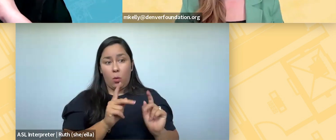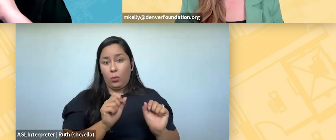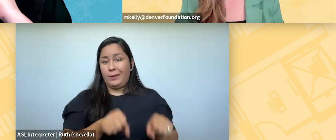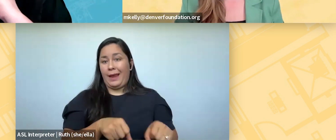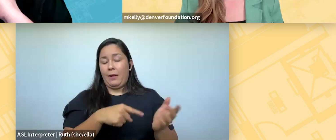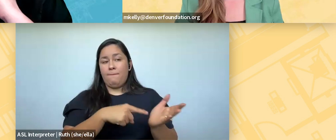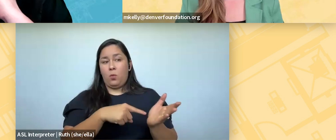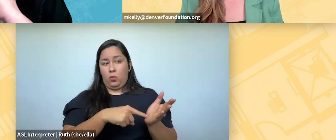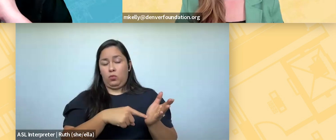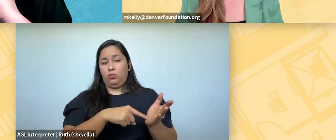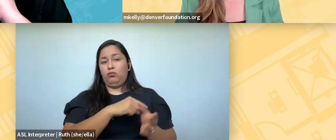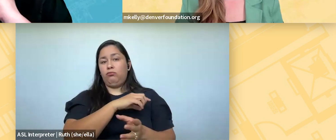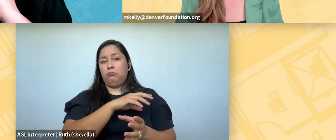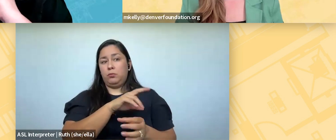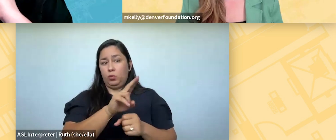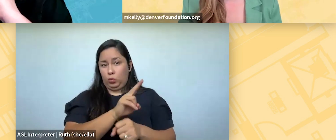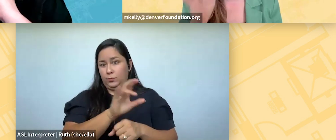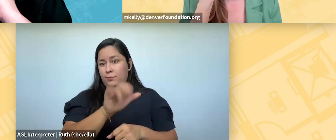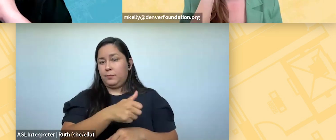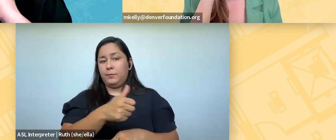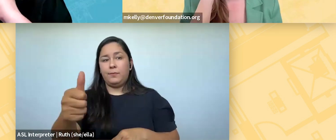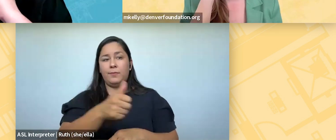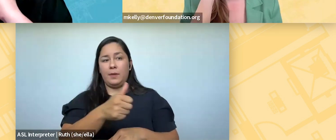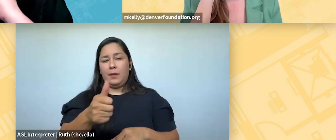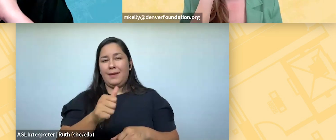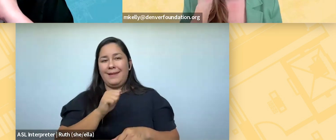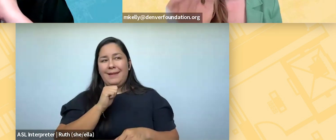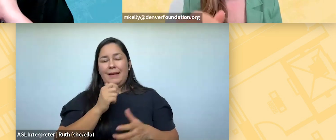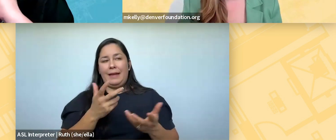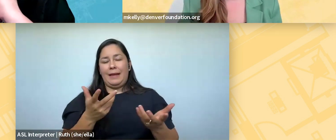use transit, as opposed to having to choose between